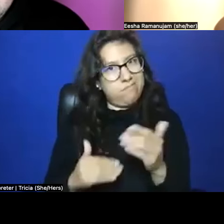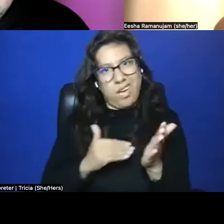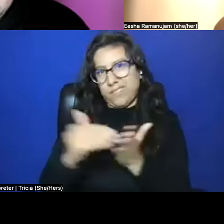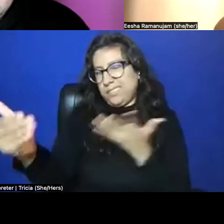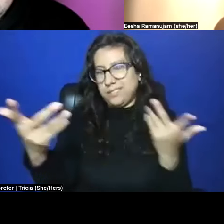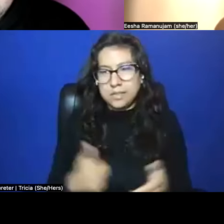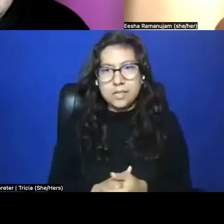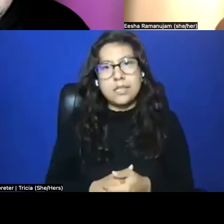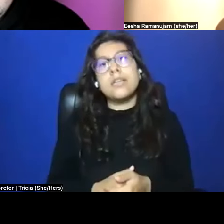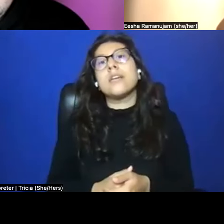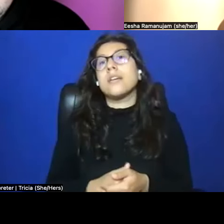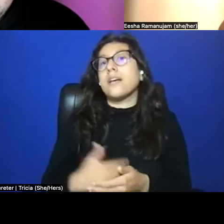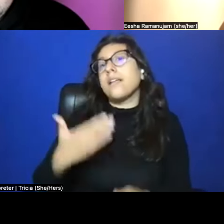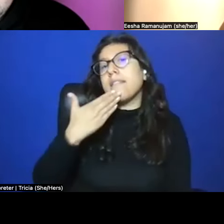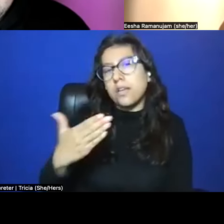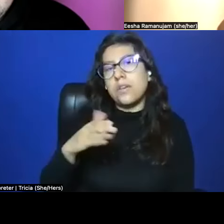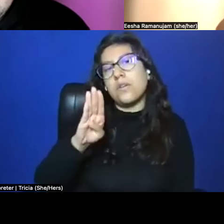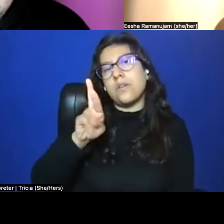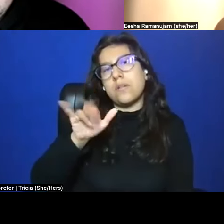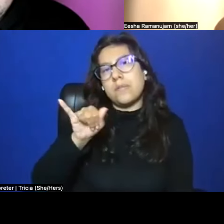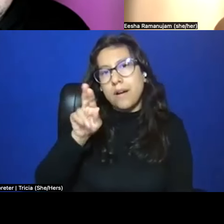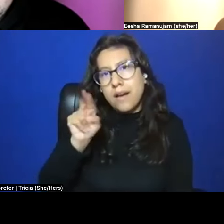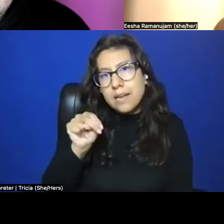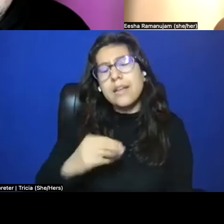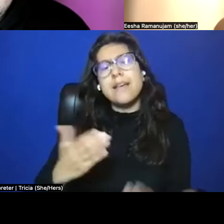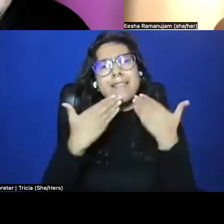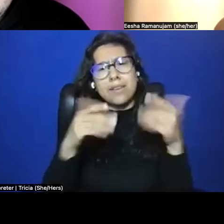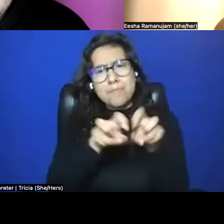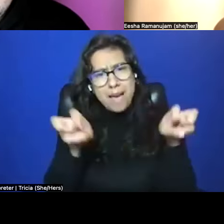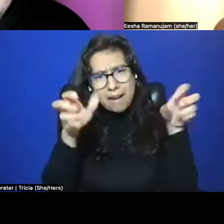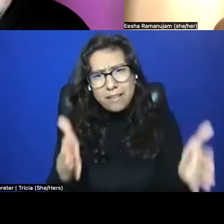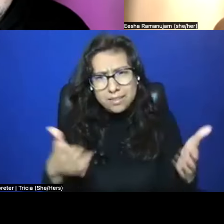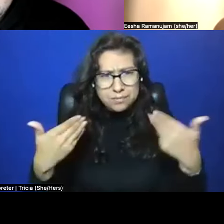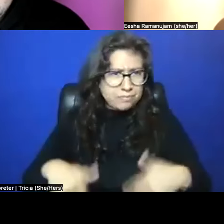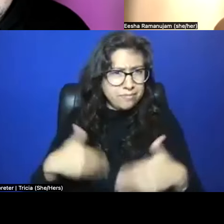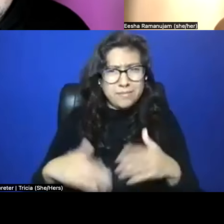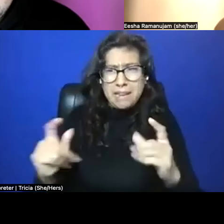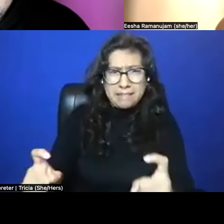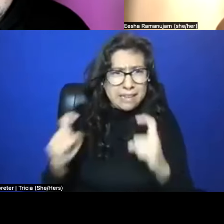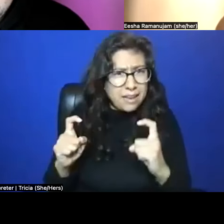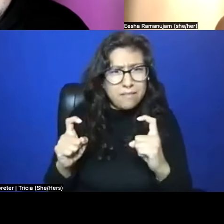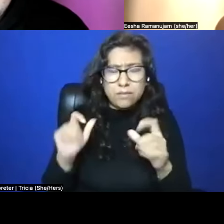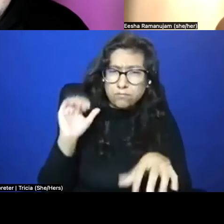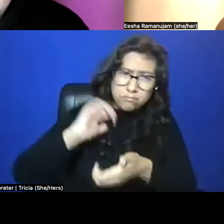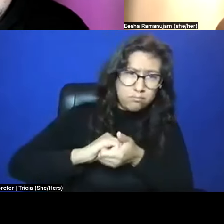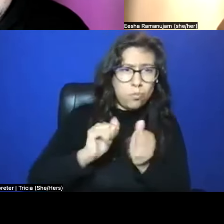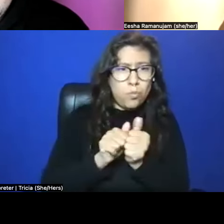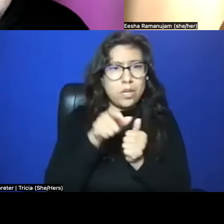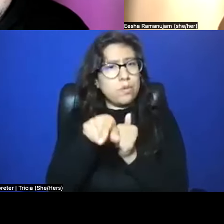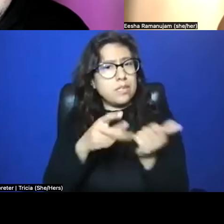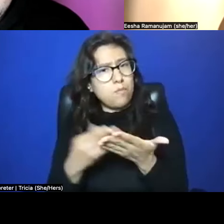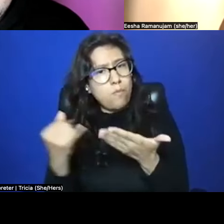Thanks so much, Brian. And thank you all so much, panelists. Like, it has been such a gift working with you on this